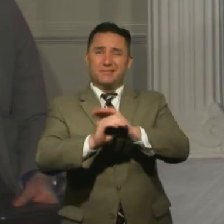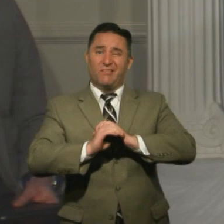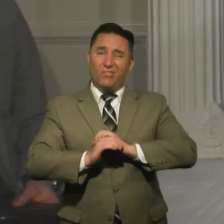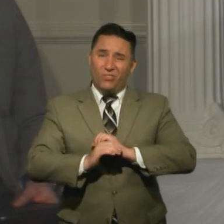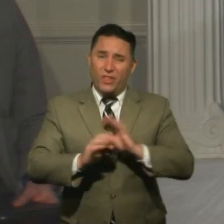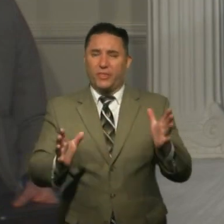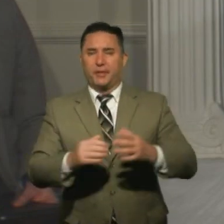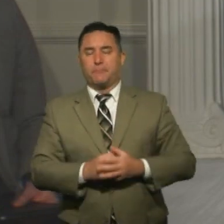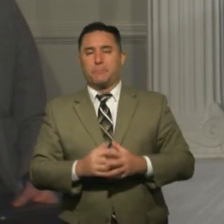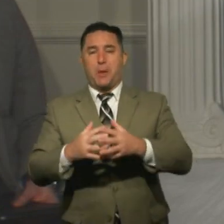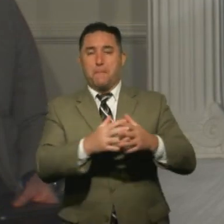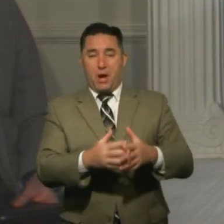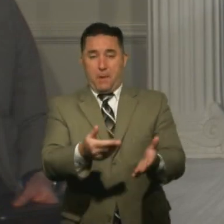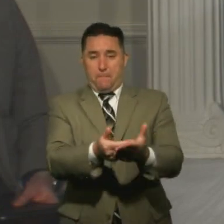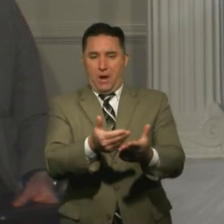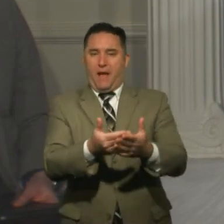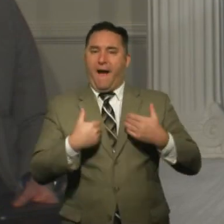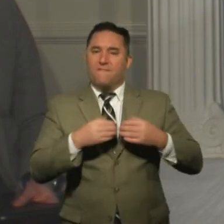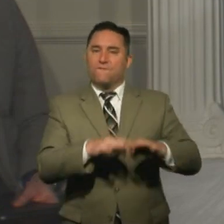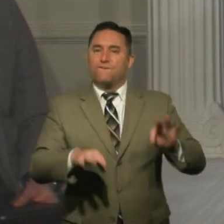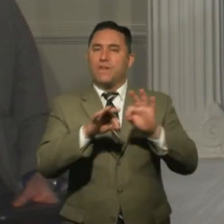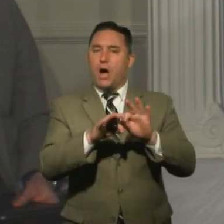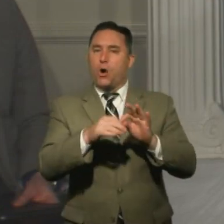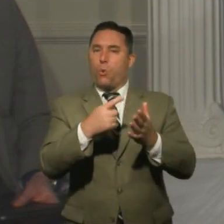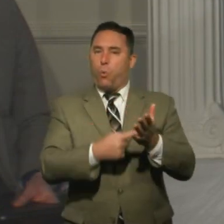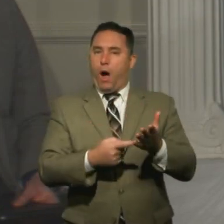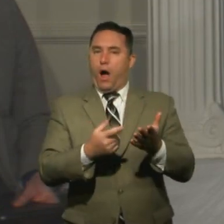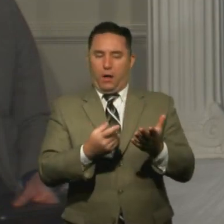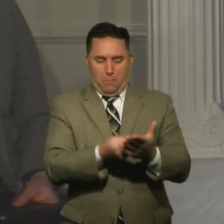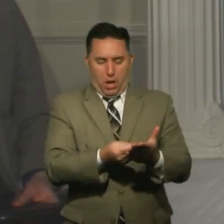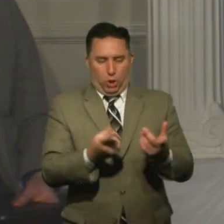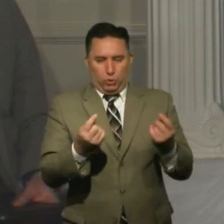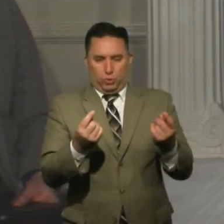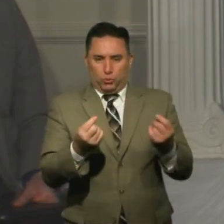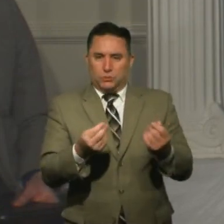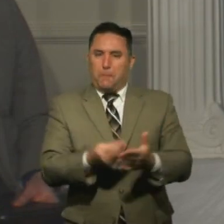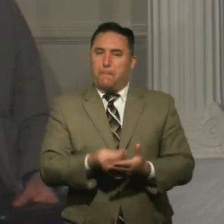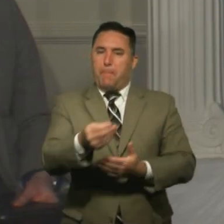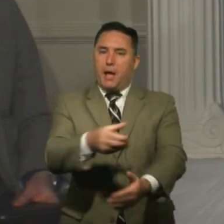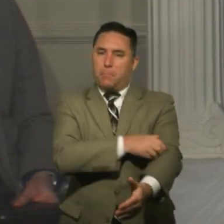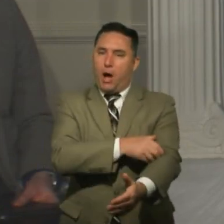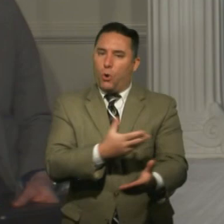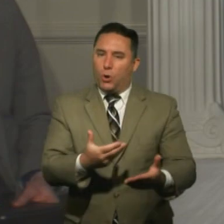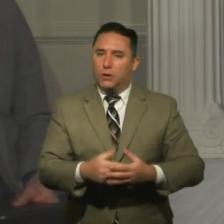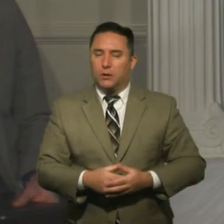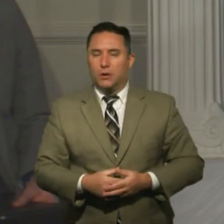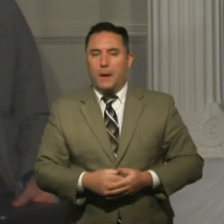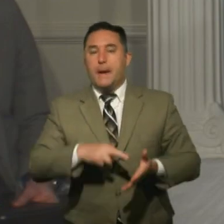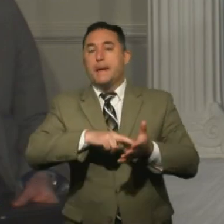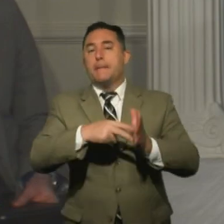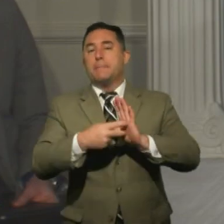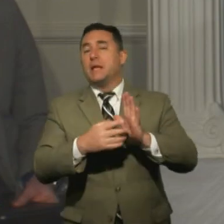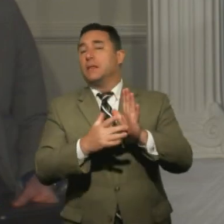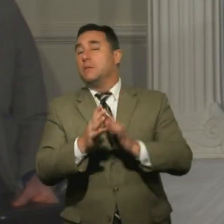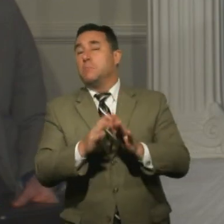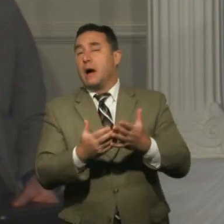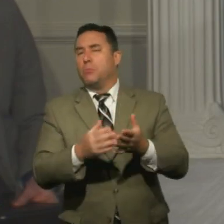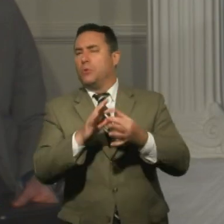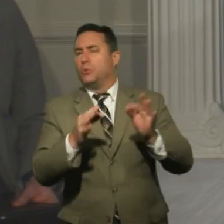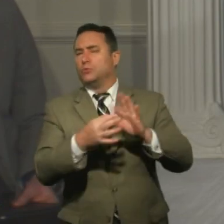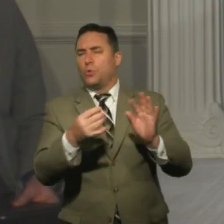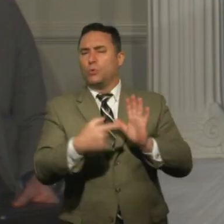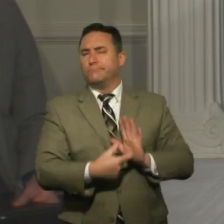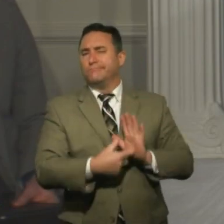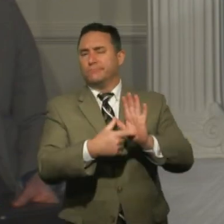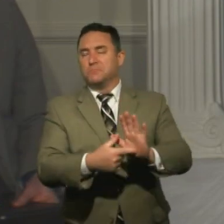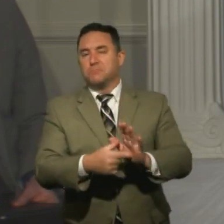anything. American currency has value because what you can do with it, it's buying power. So what can this mean in the Bible? Is there a story in the Bible?